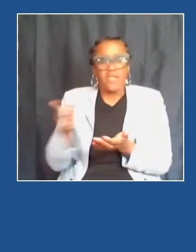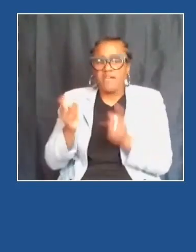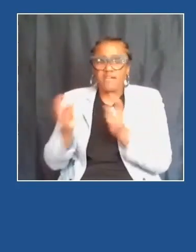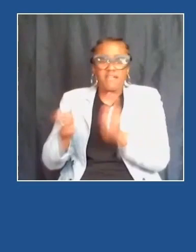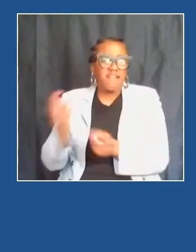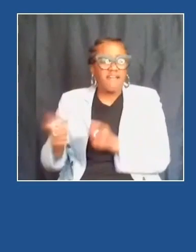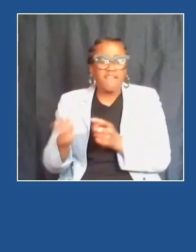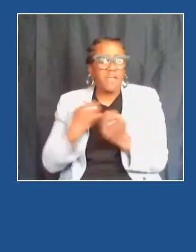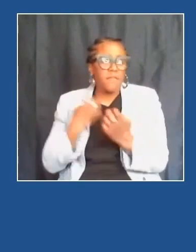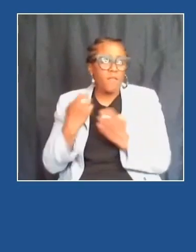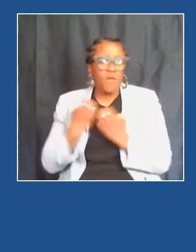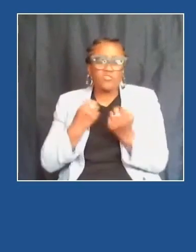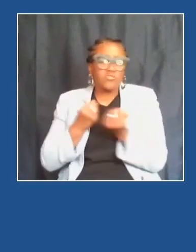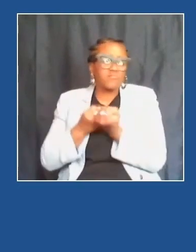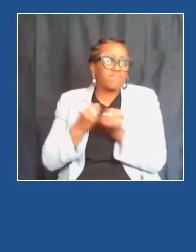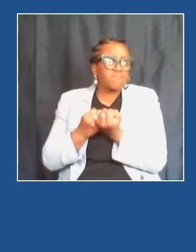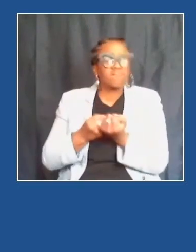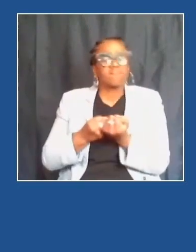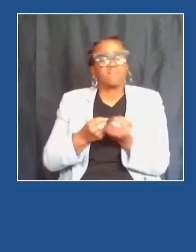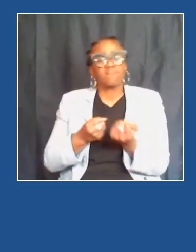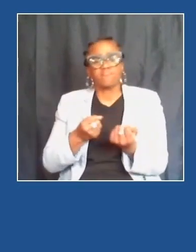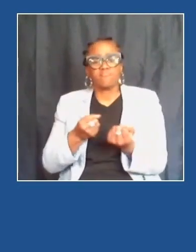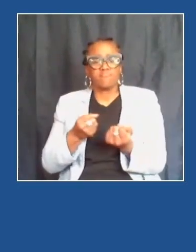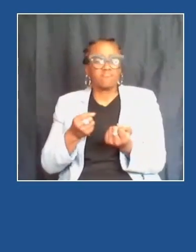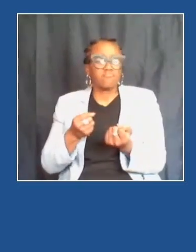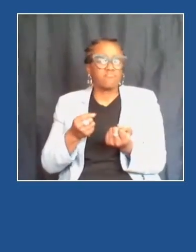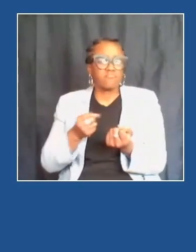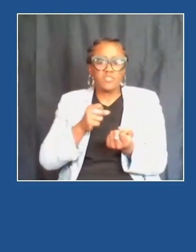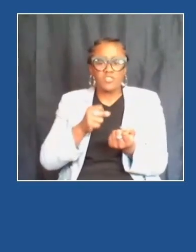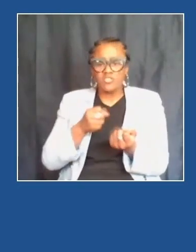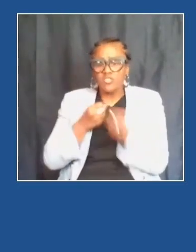of emotional and practical support.